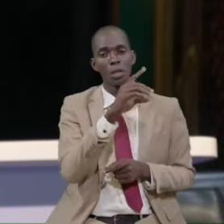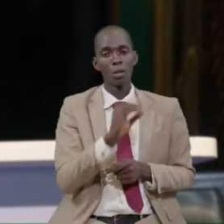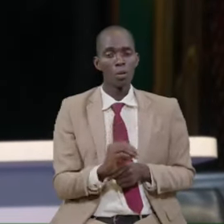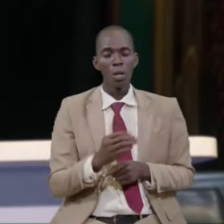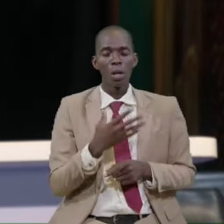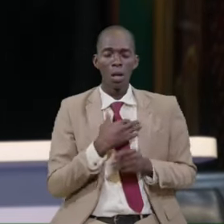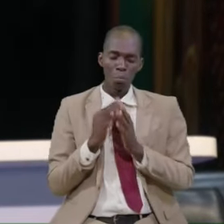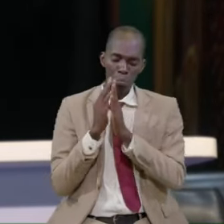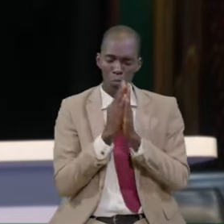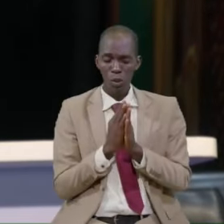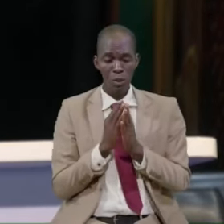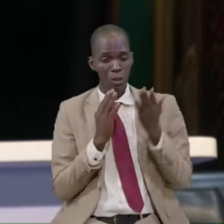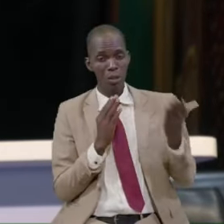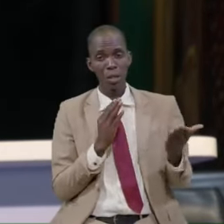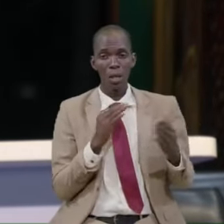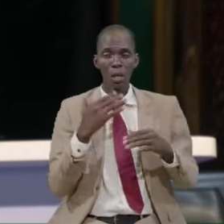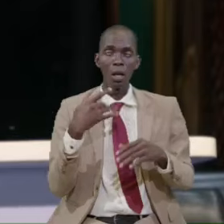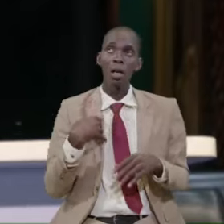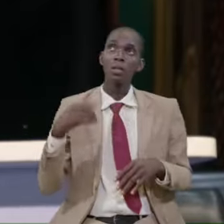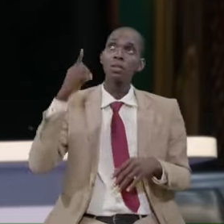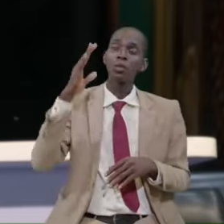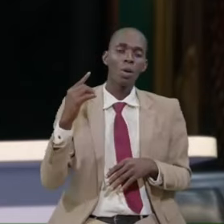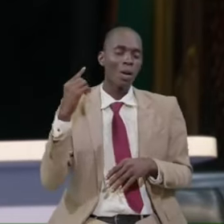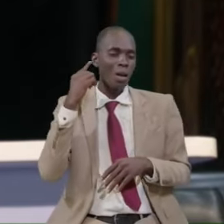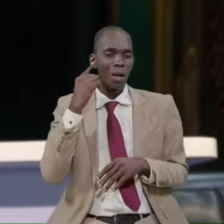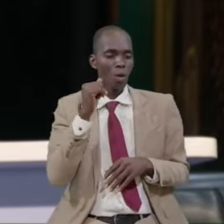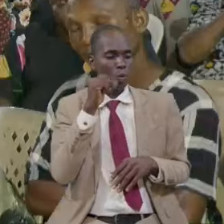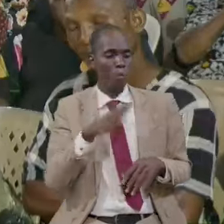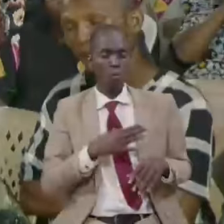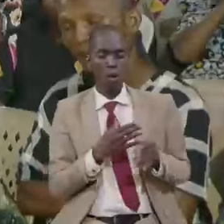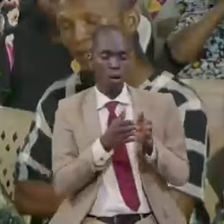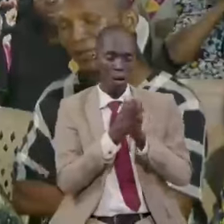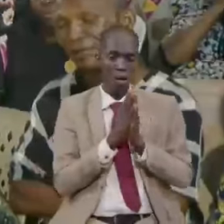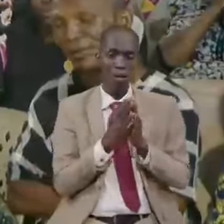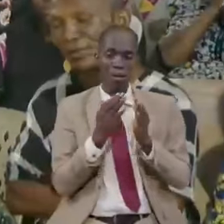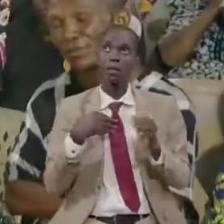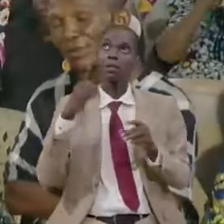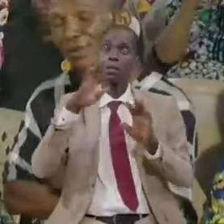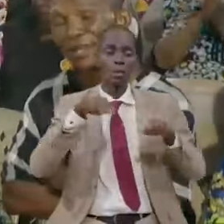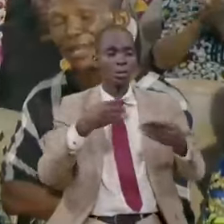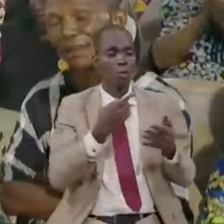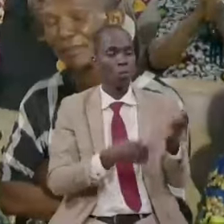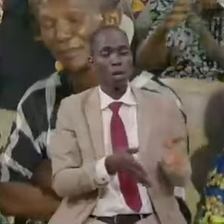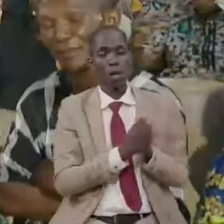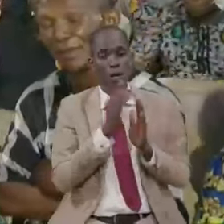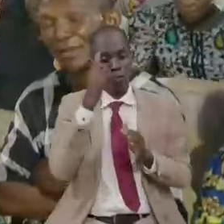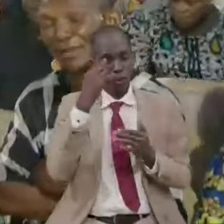her petition. Tonight, it is your turn. God will listen to